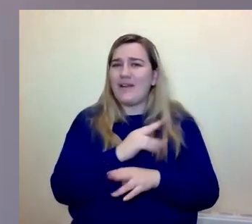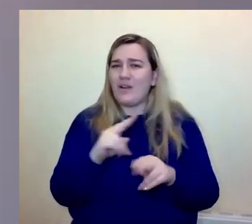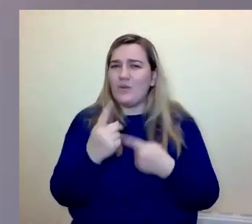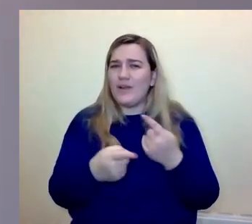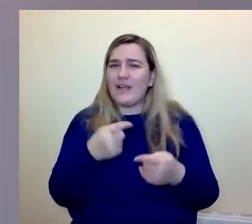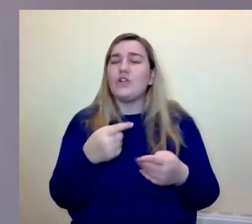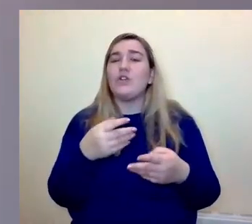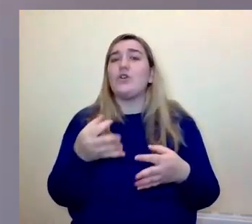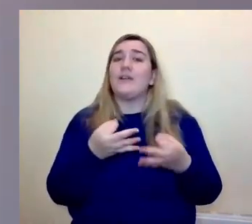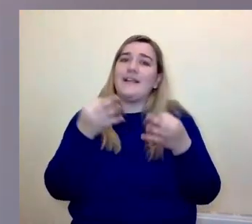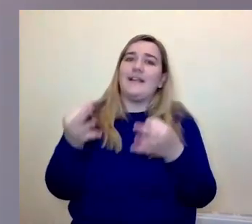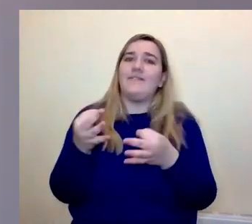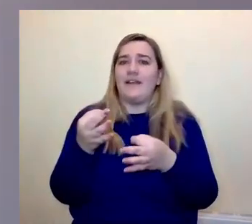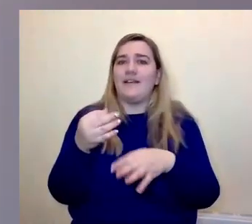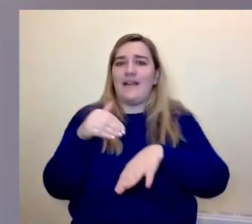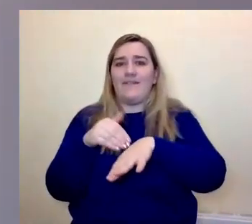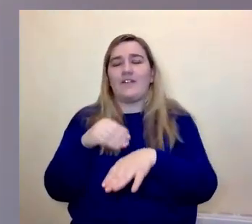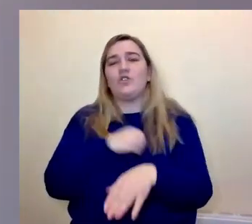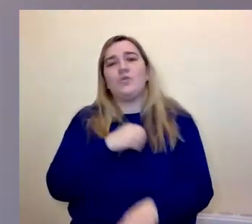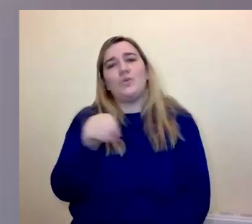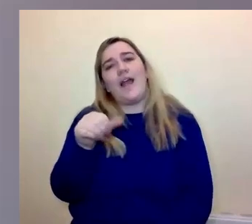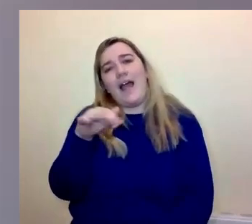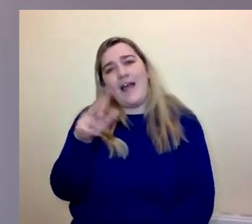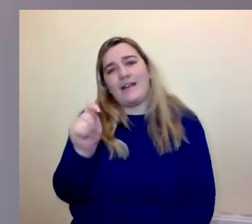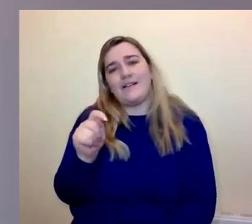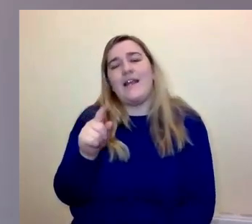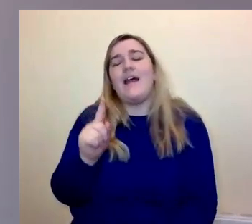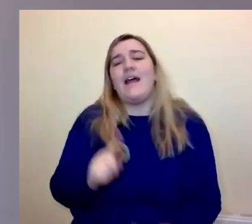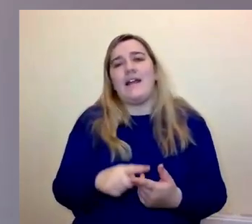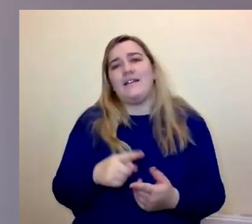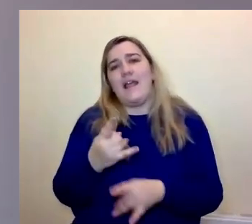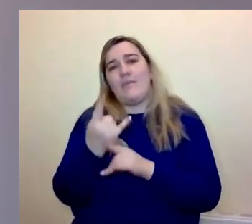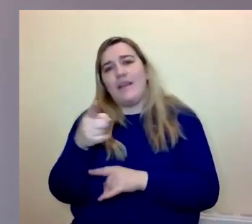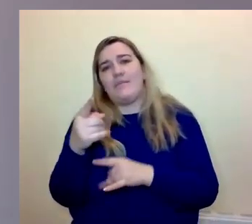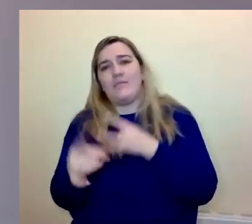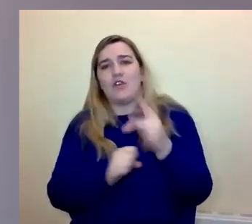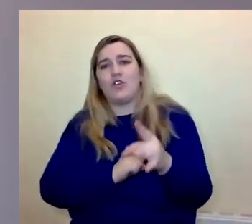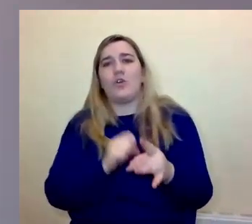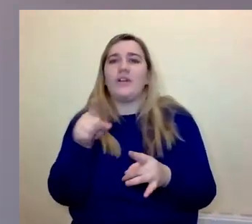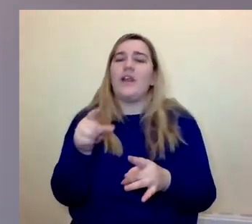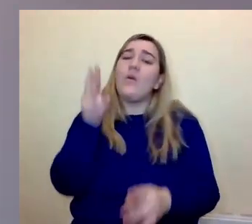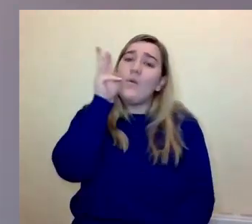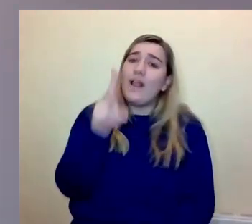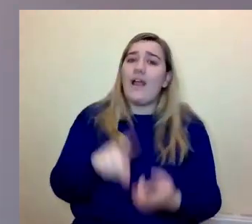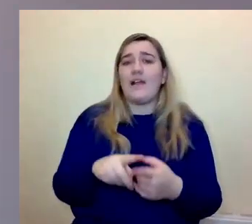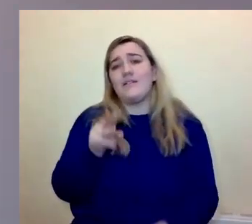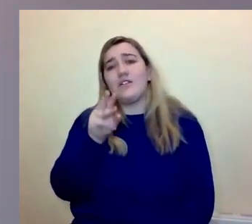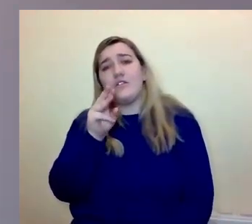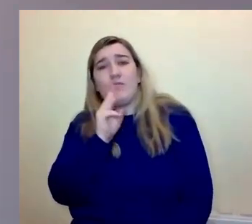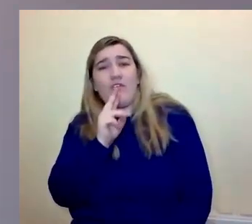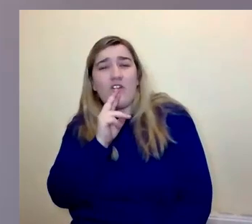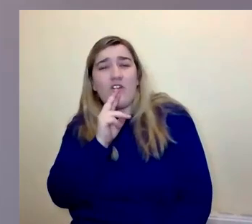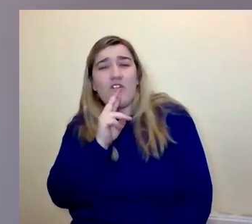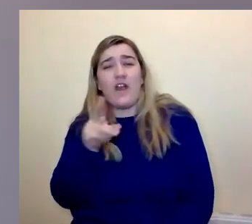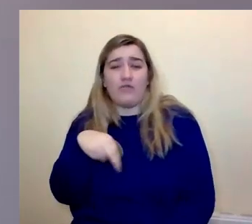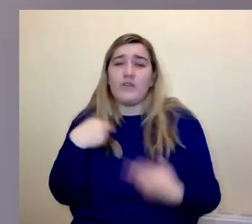effect to the Act. And of course, fundamentally helping people to ensure that their will and their preferences are respected.